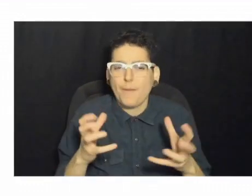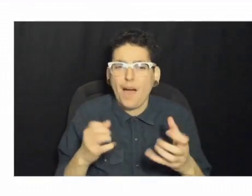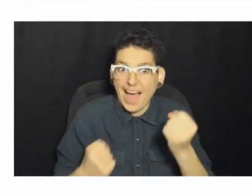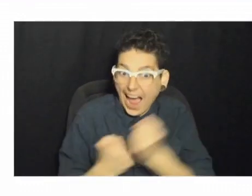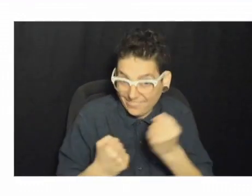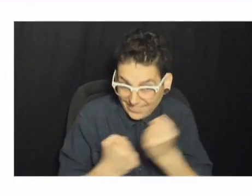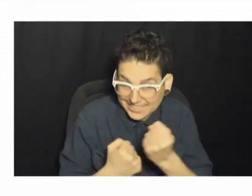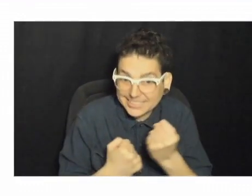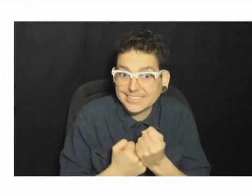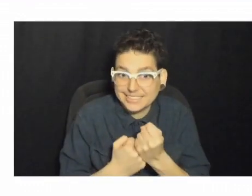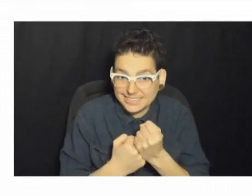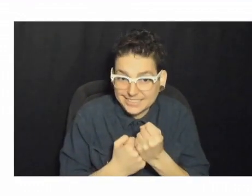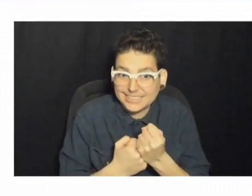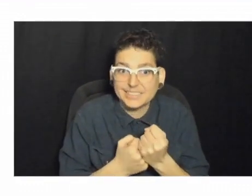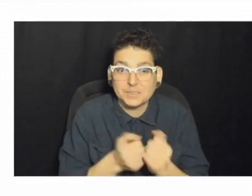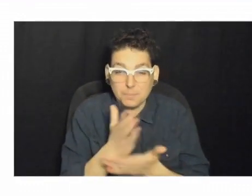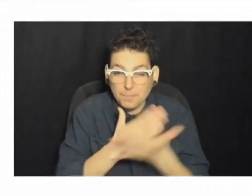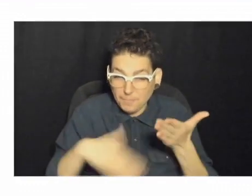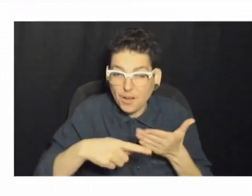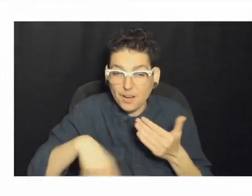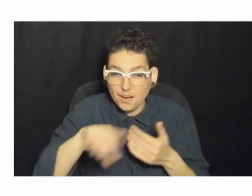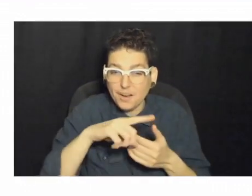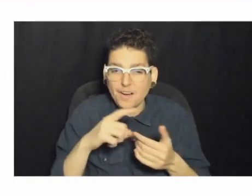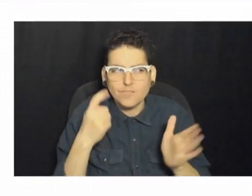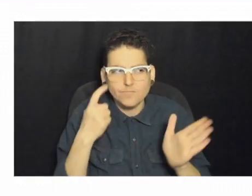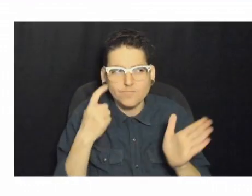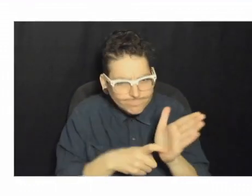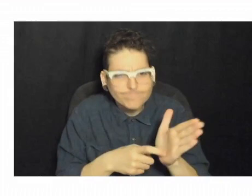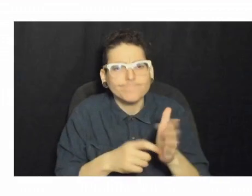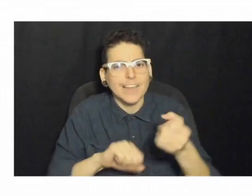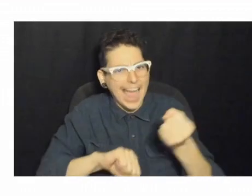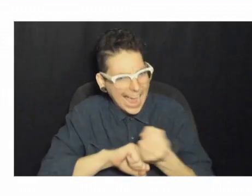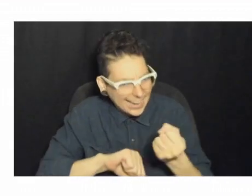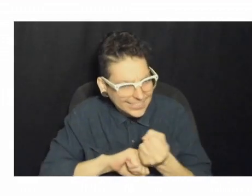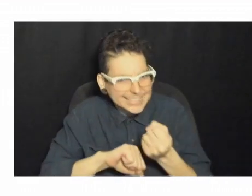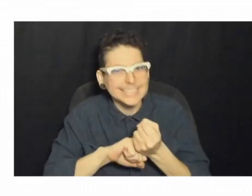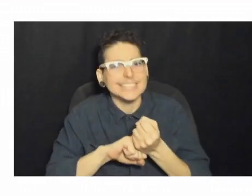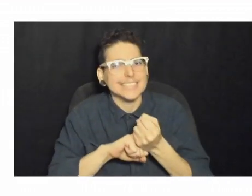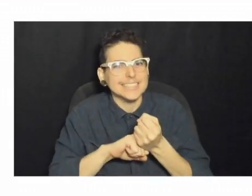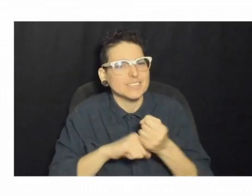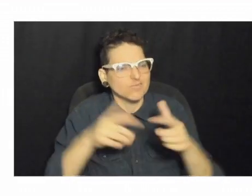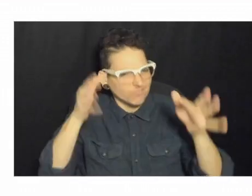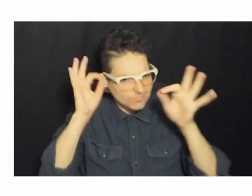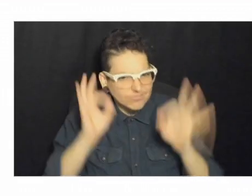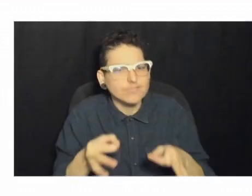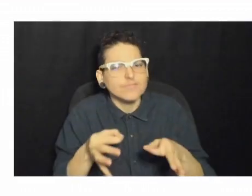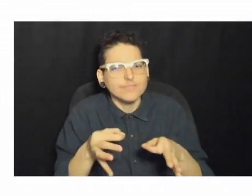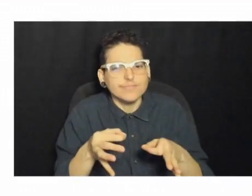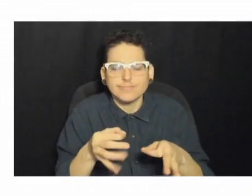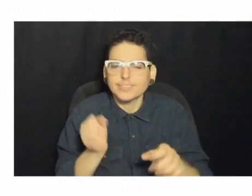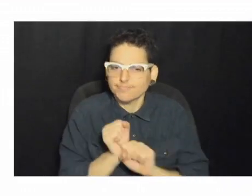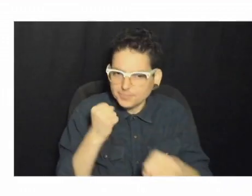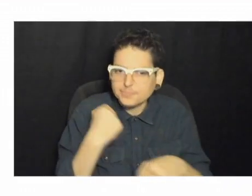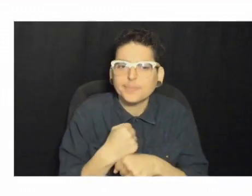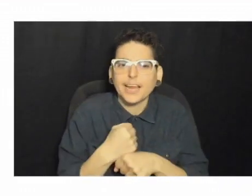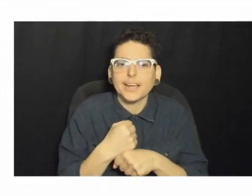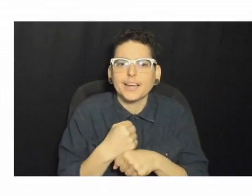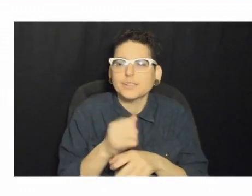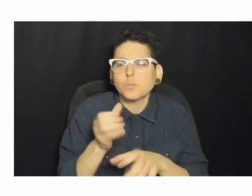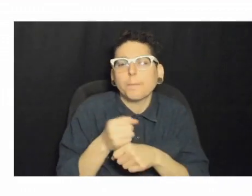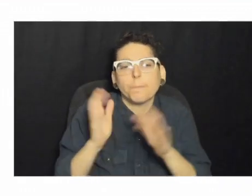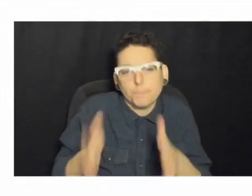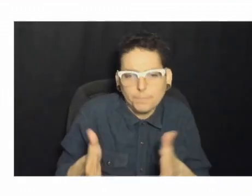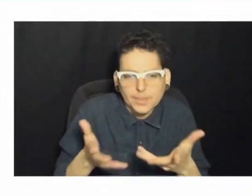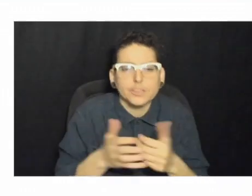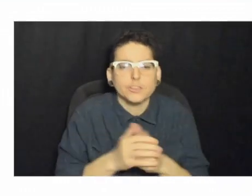of advocating to those decision makers at a local level, at a national level, to make these adjustments within